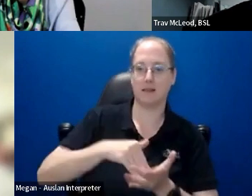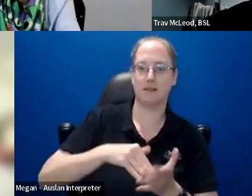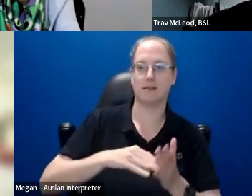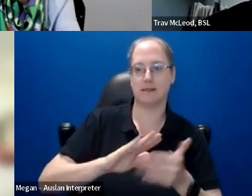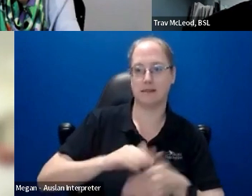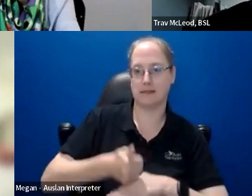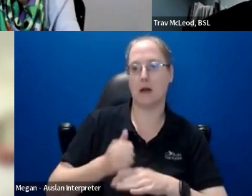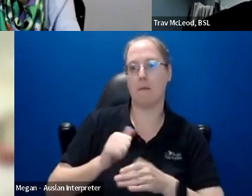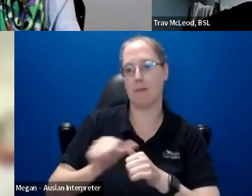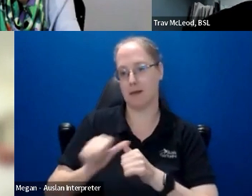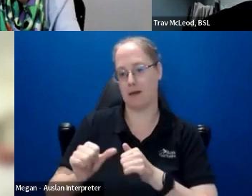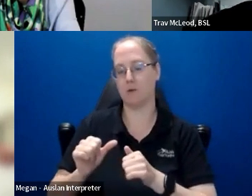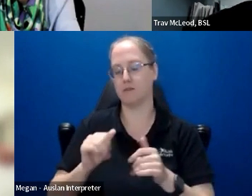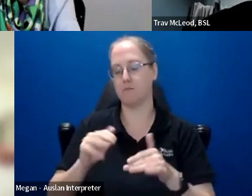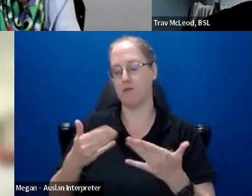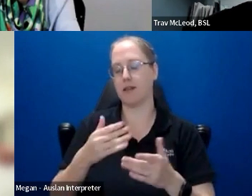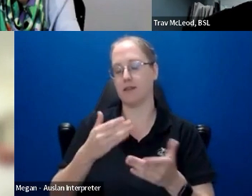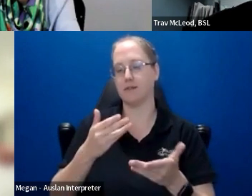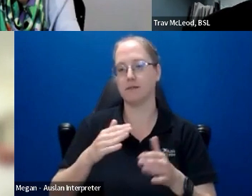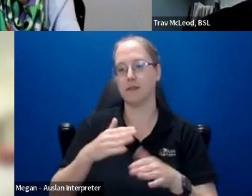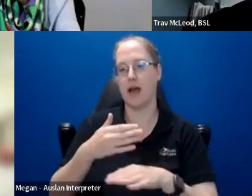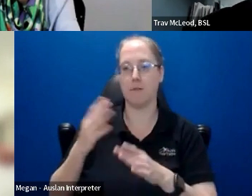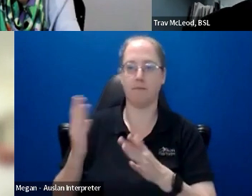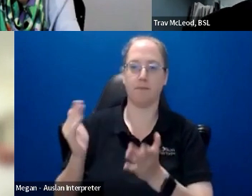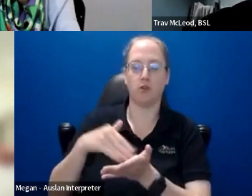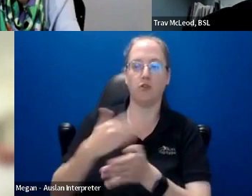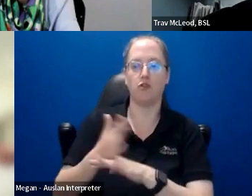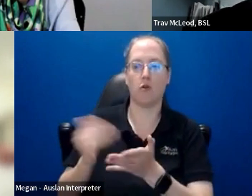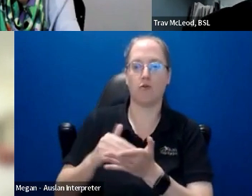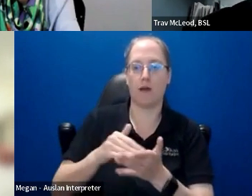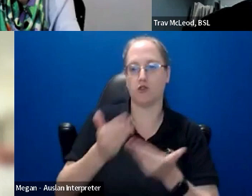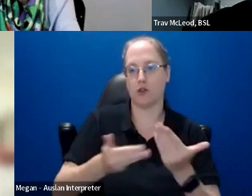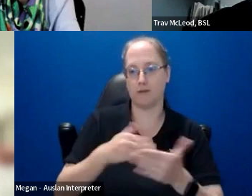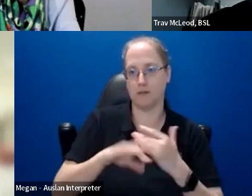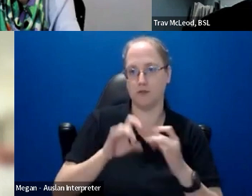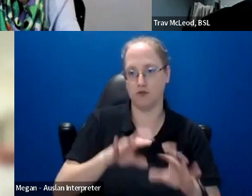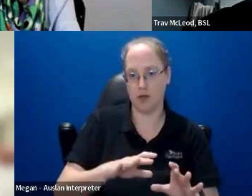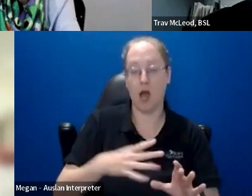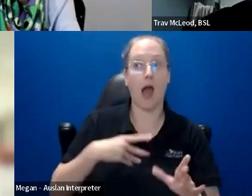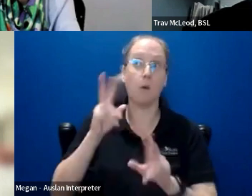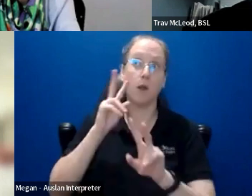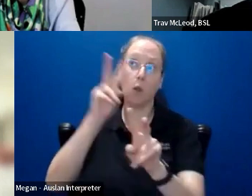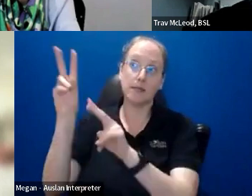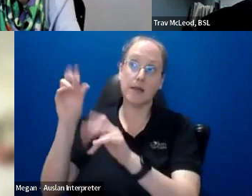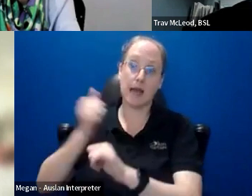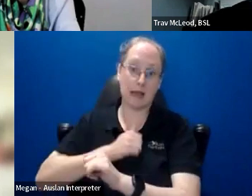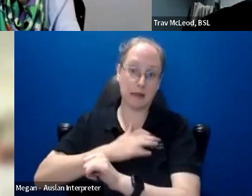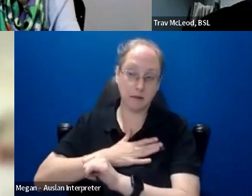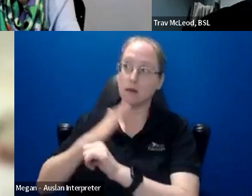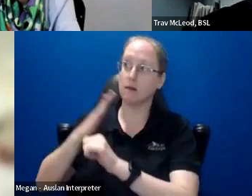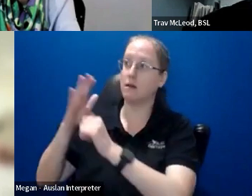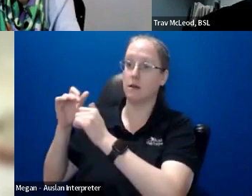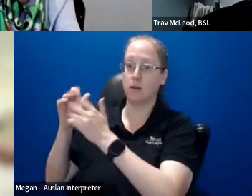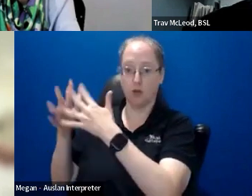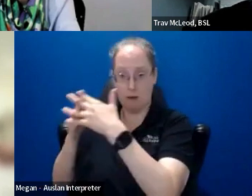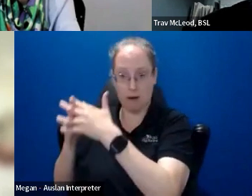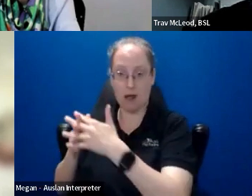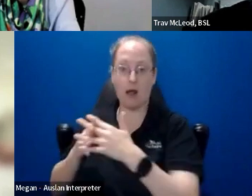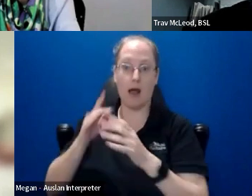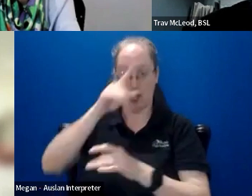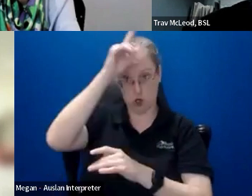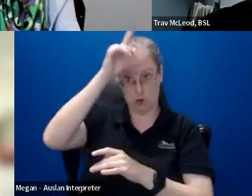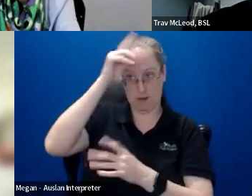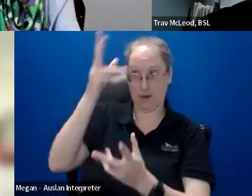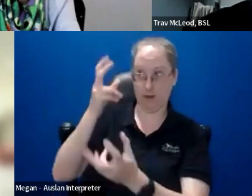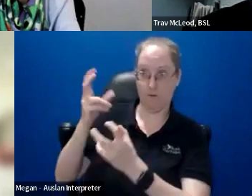in Australia. And as part of that, we listened to the experiences in Canada, the United States and Germany. And we heard that one of the